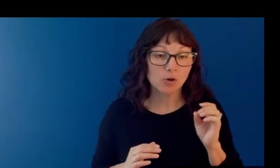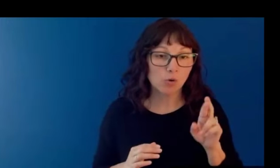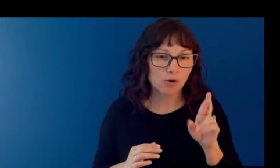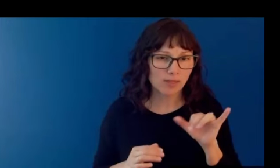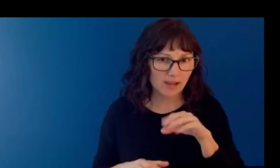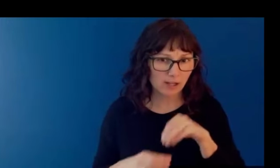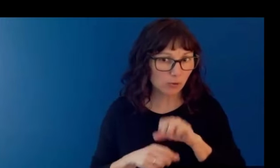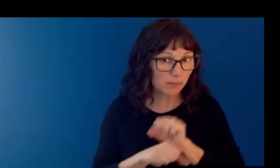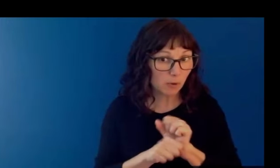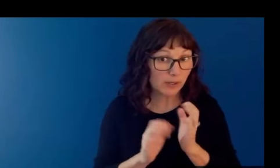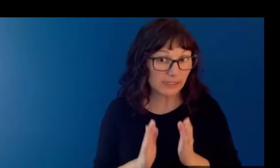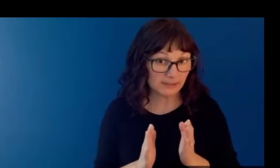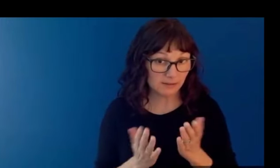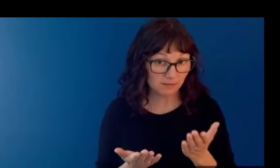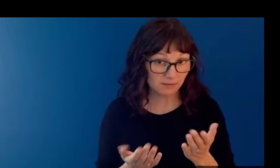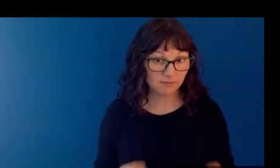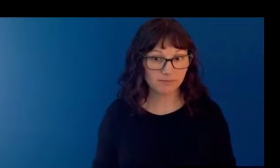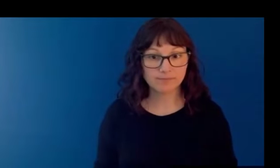include employees?